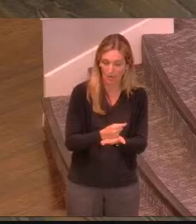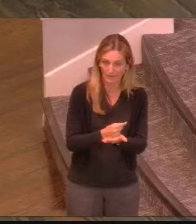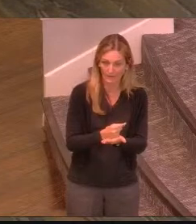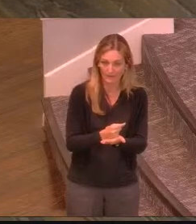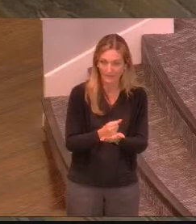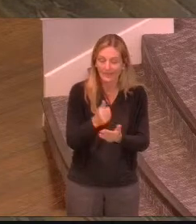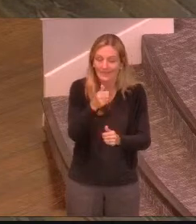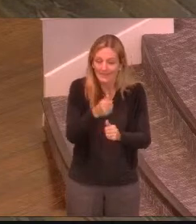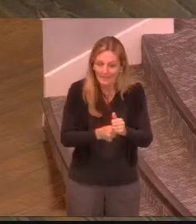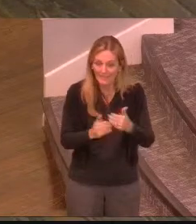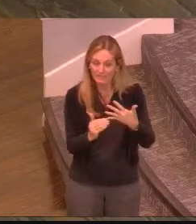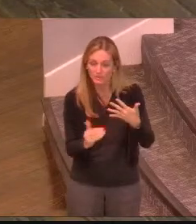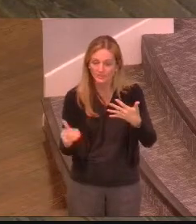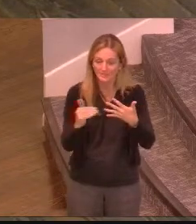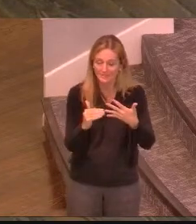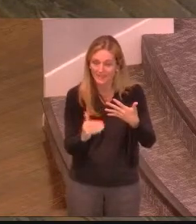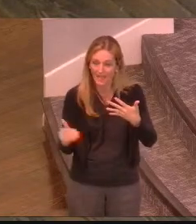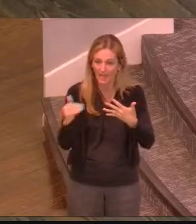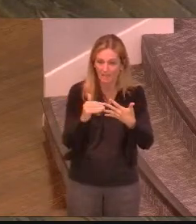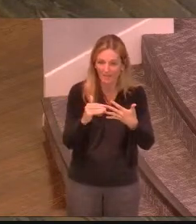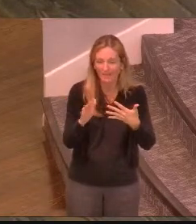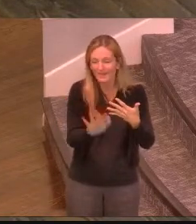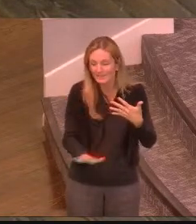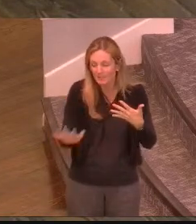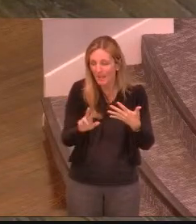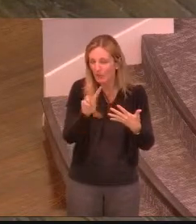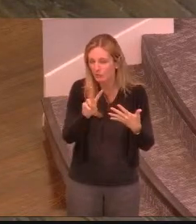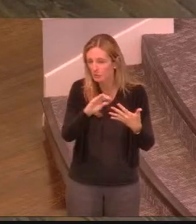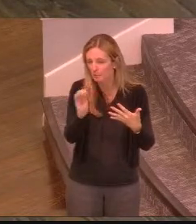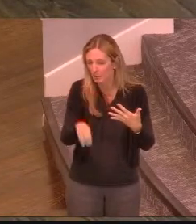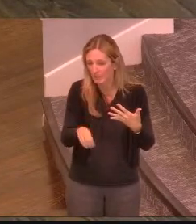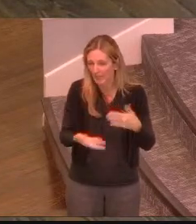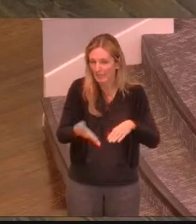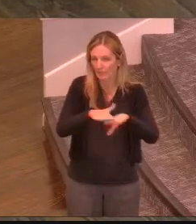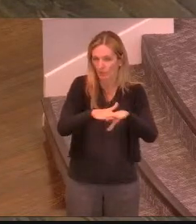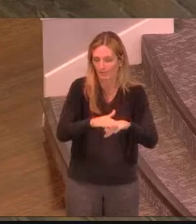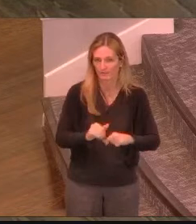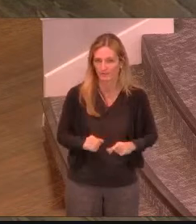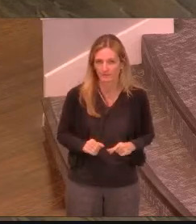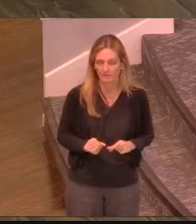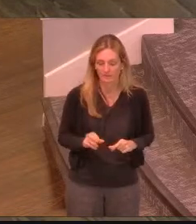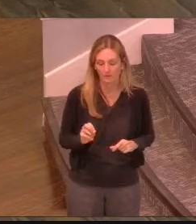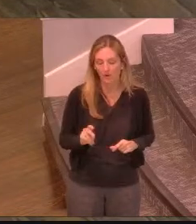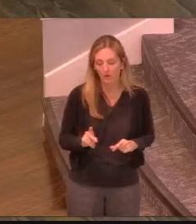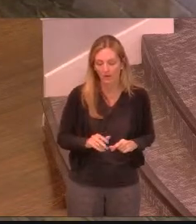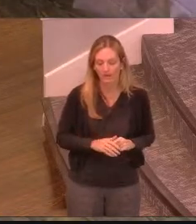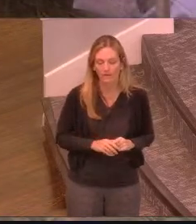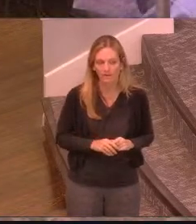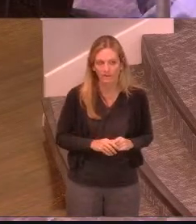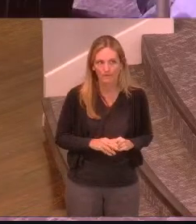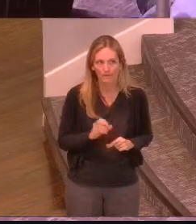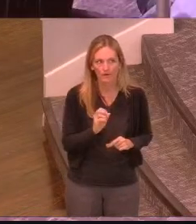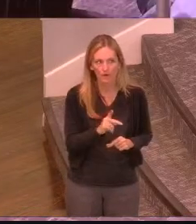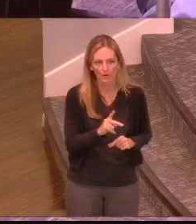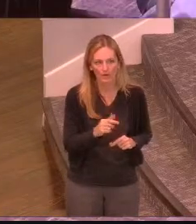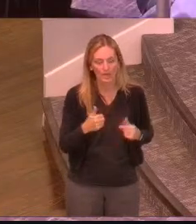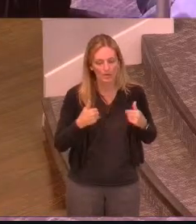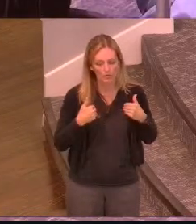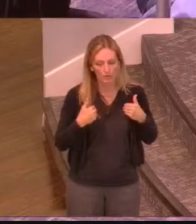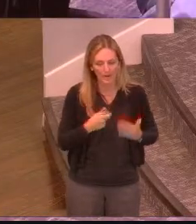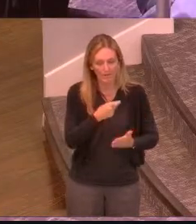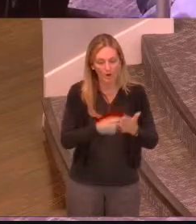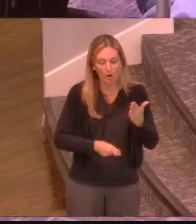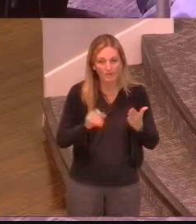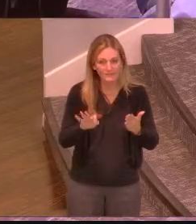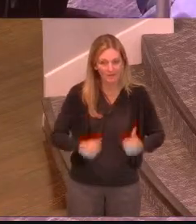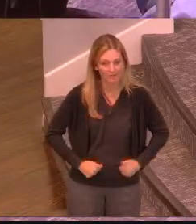is roughly around a 2% increase. Okay. Do we have a cost of living